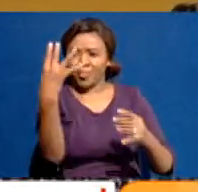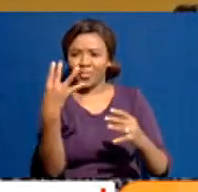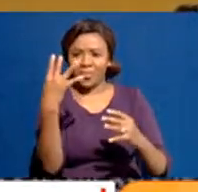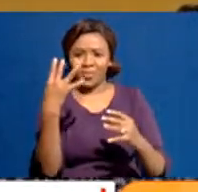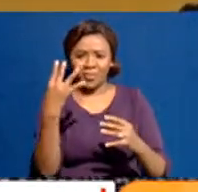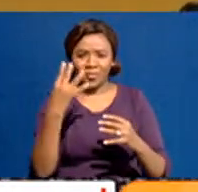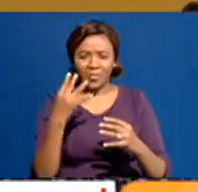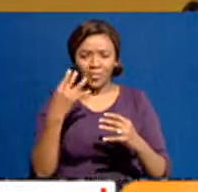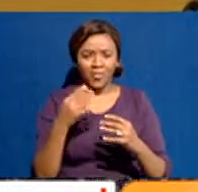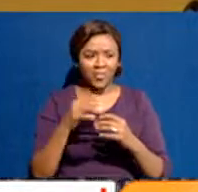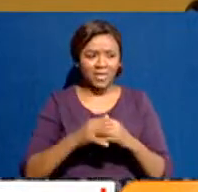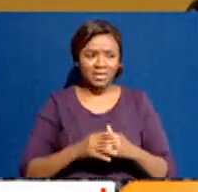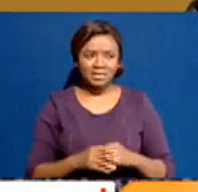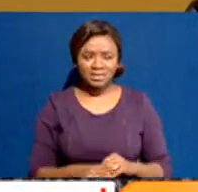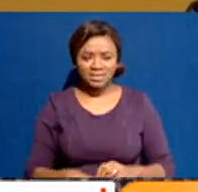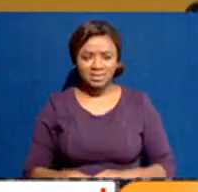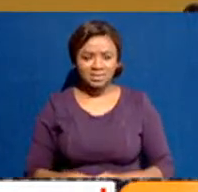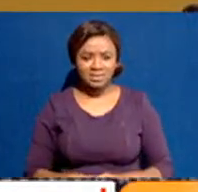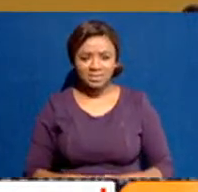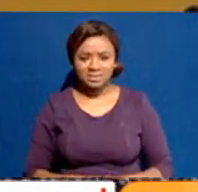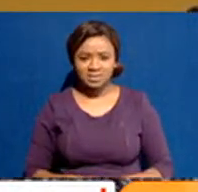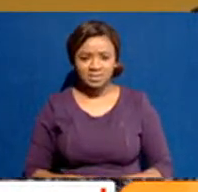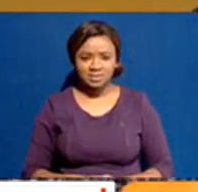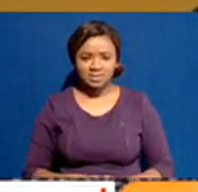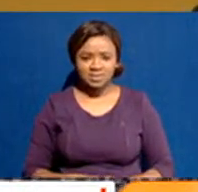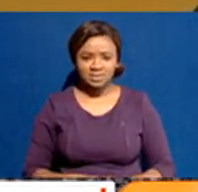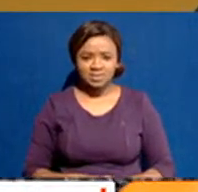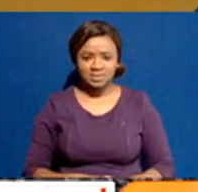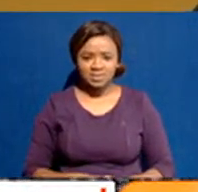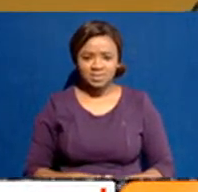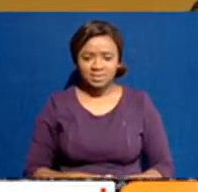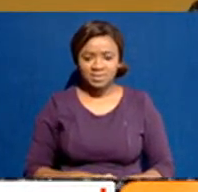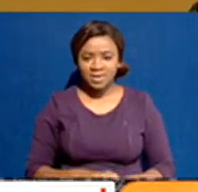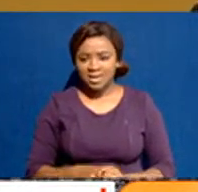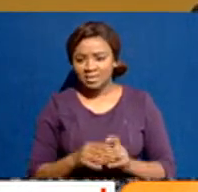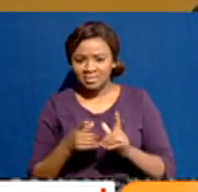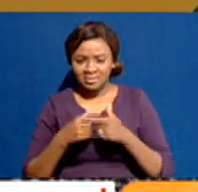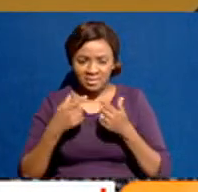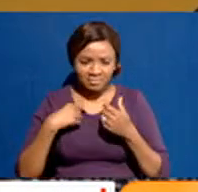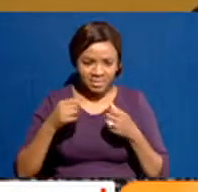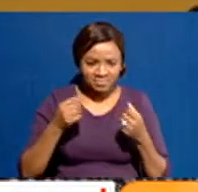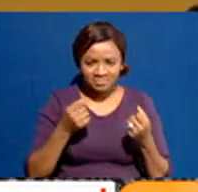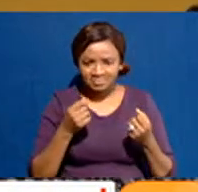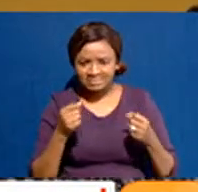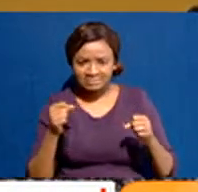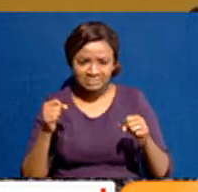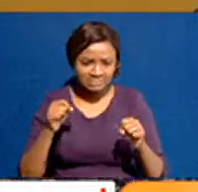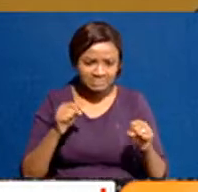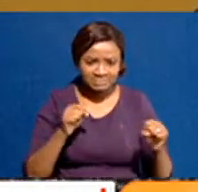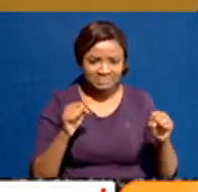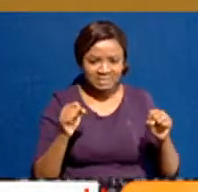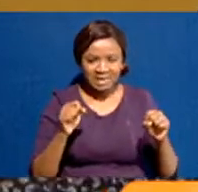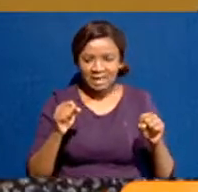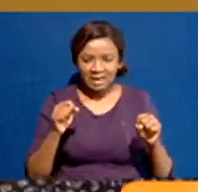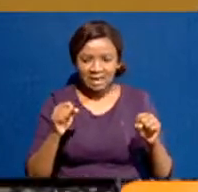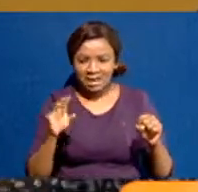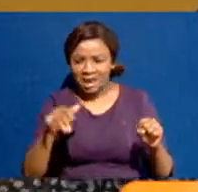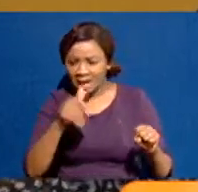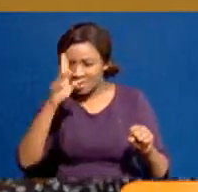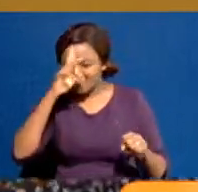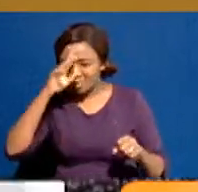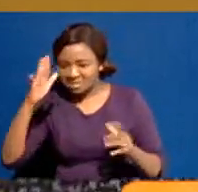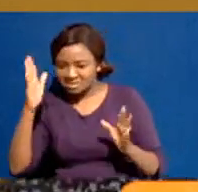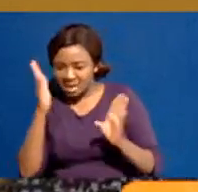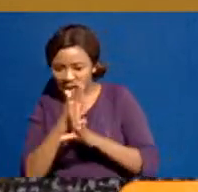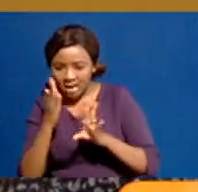na polisi. Alikuwa amejificha nyumba zingine hapo kibanda. Sasa kwa nilisikia kitu imenipiga